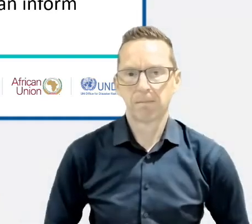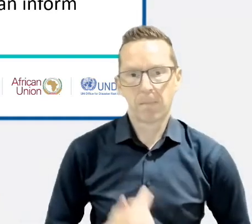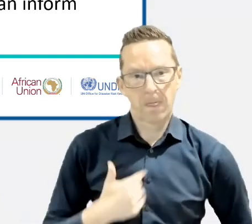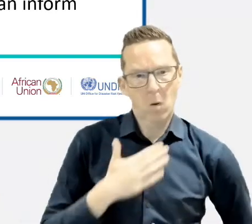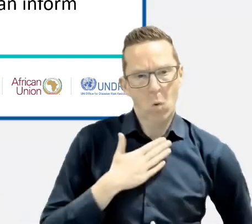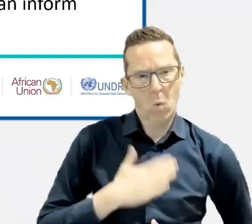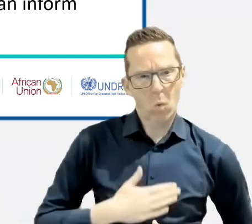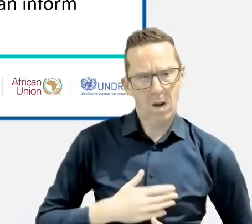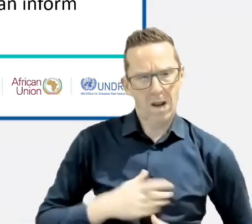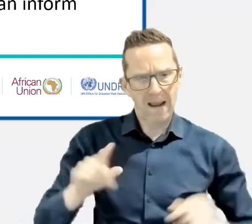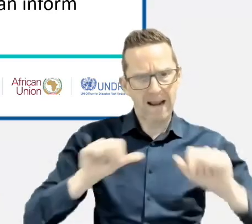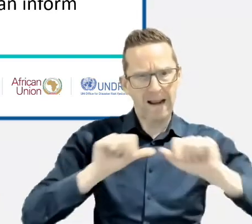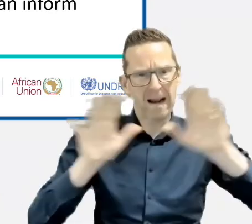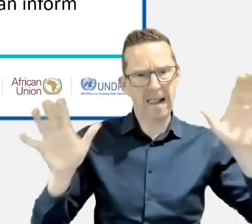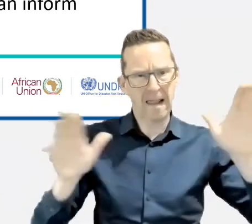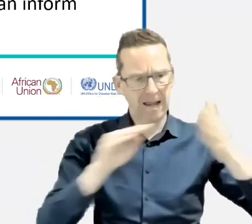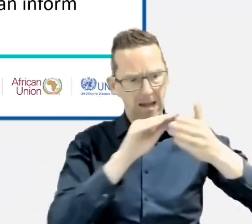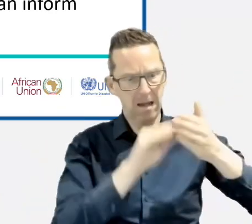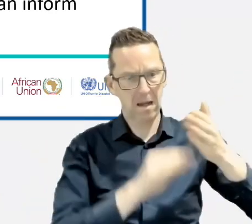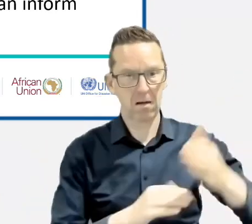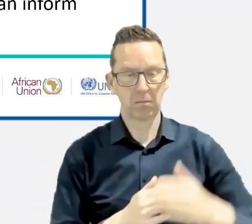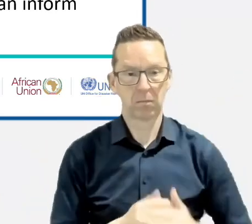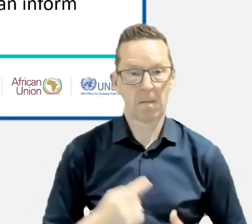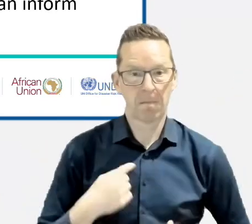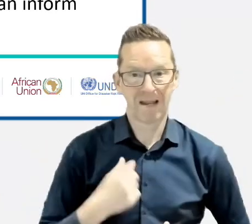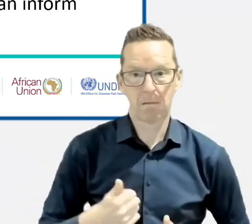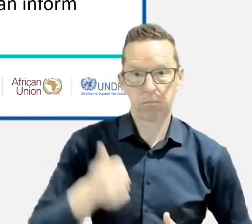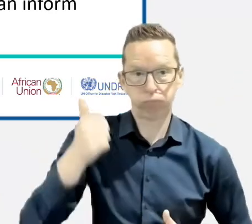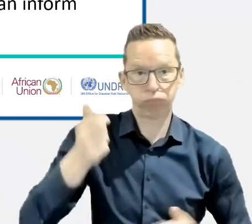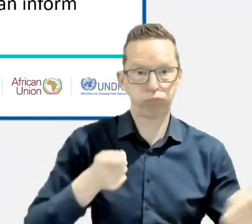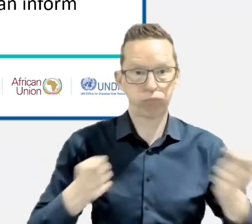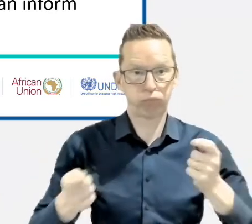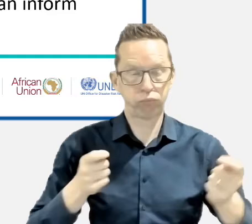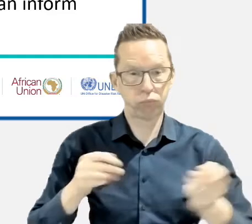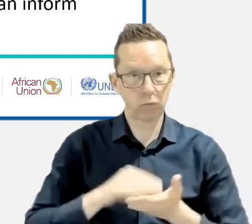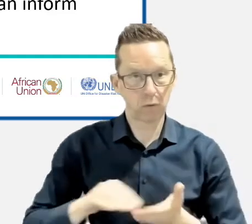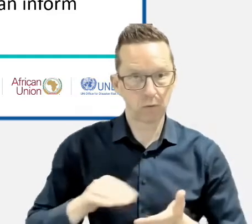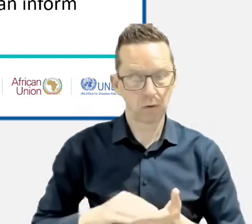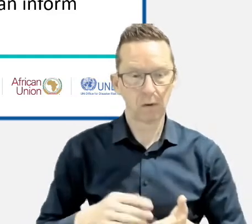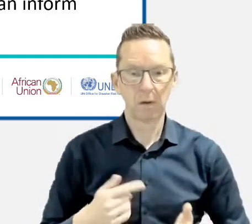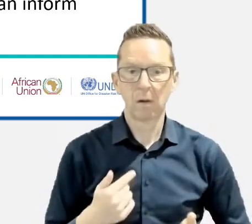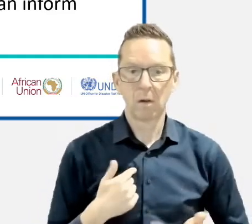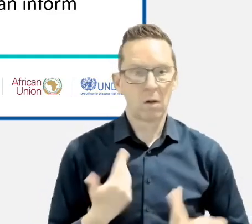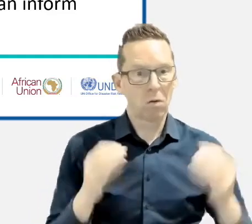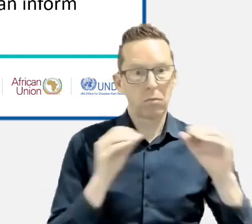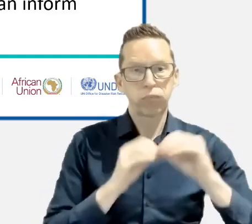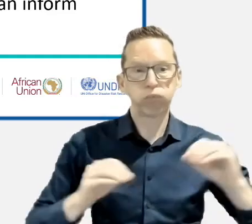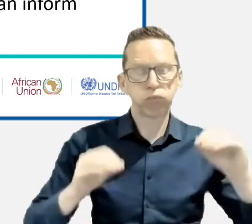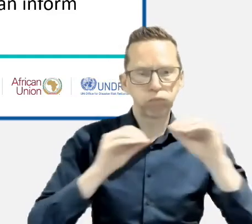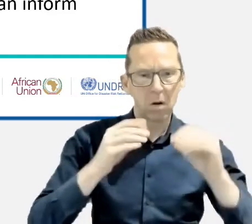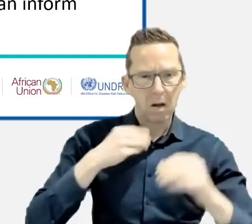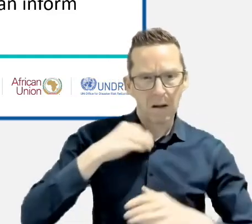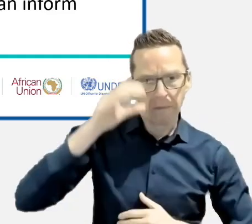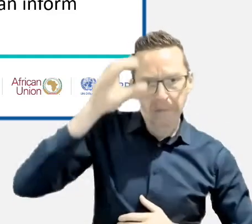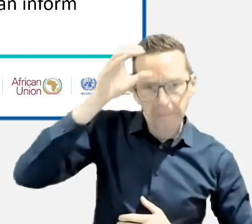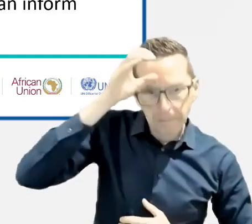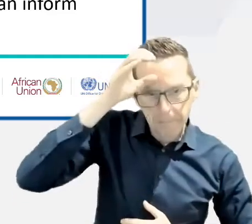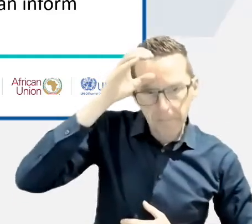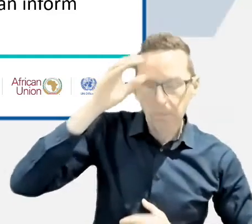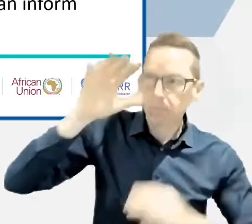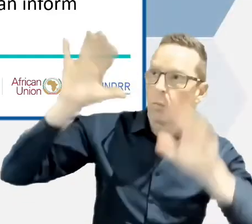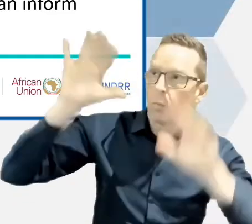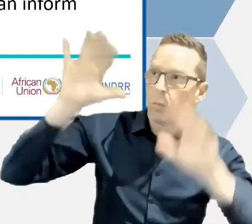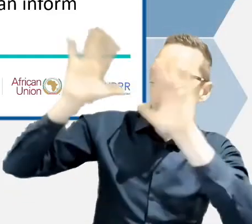the head of office. I do not have a meteorological background. I don't have a scientific background. I have a